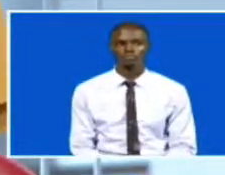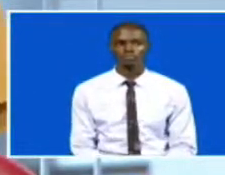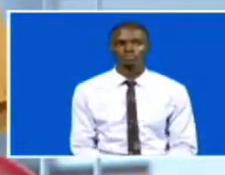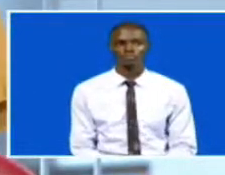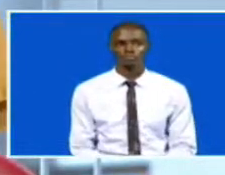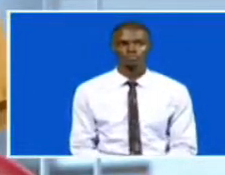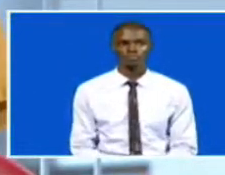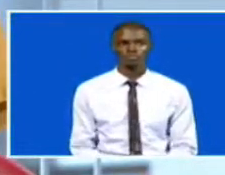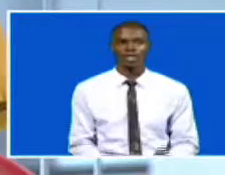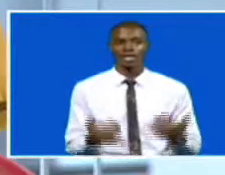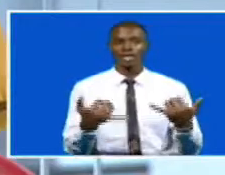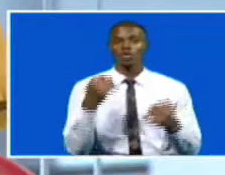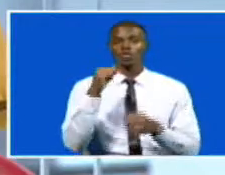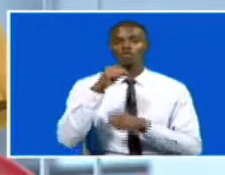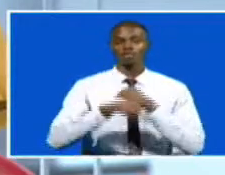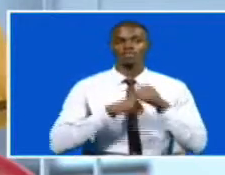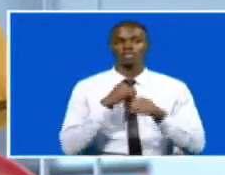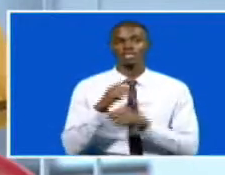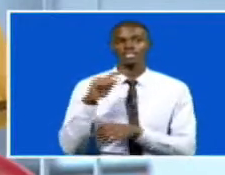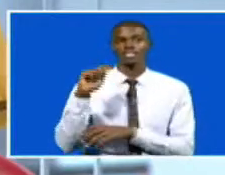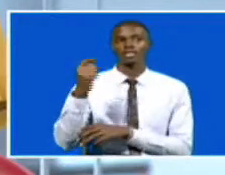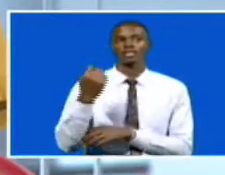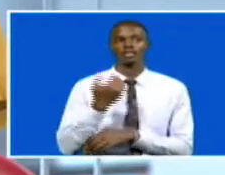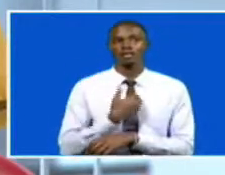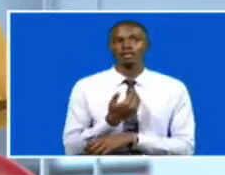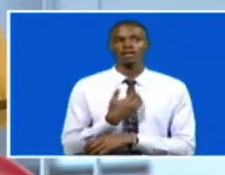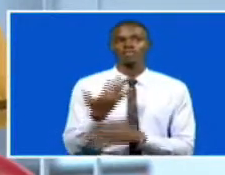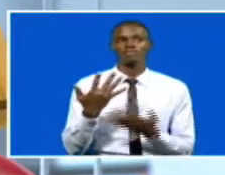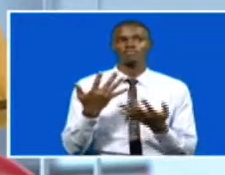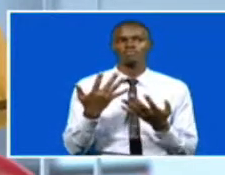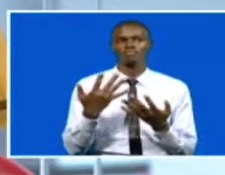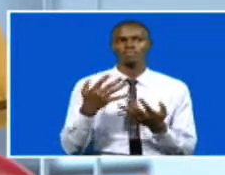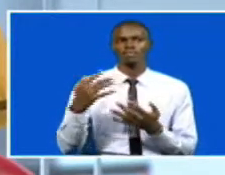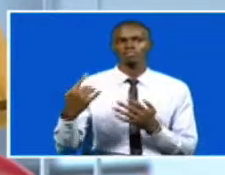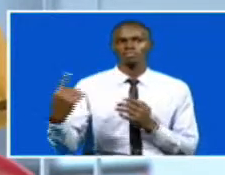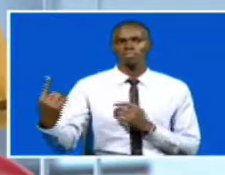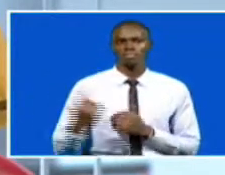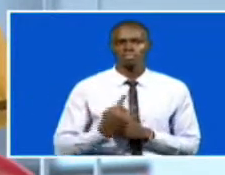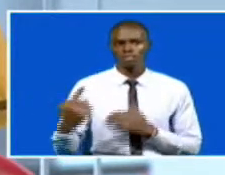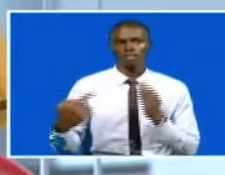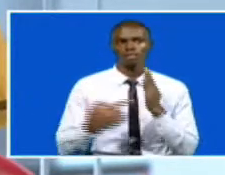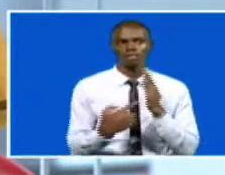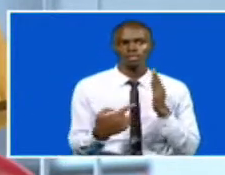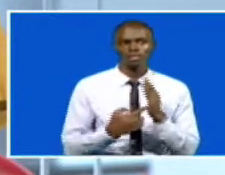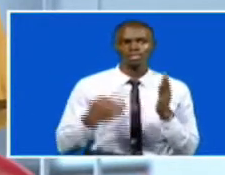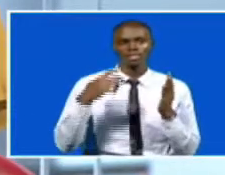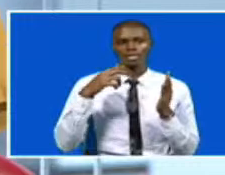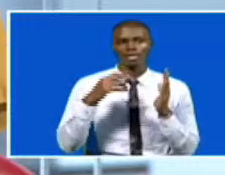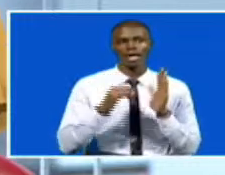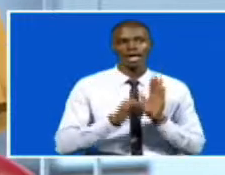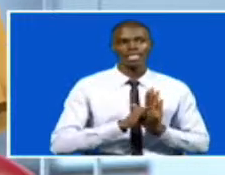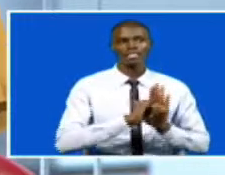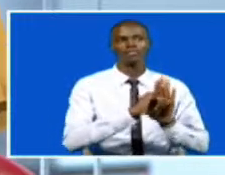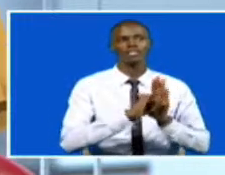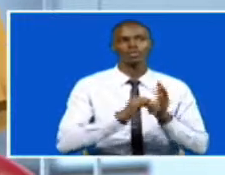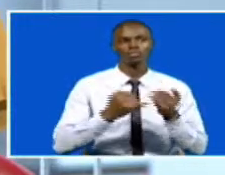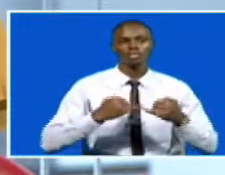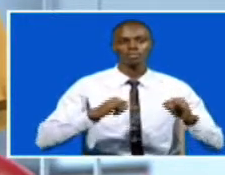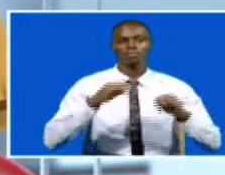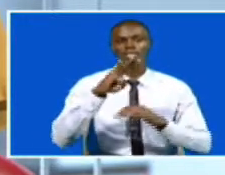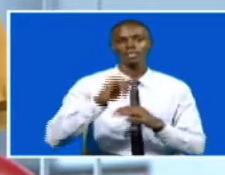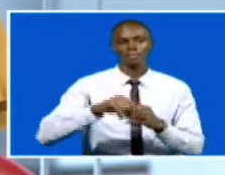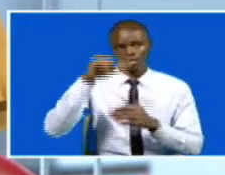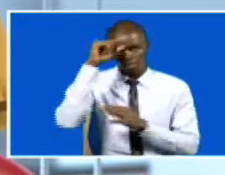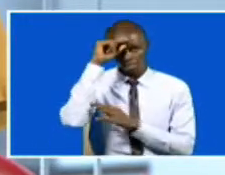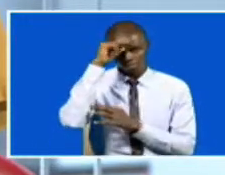All right, so now for 5 years, Kenyans have been subjected to a back and forth of a digital identifier to be implemented by the